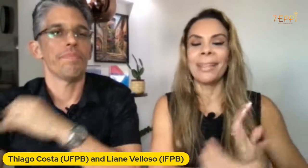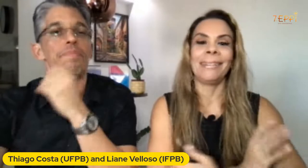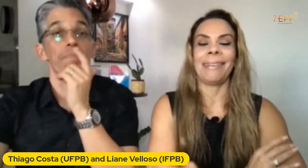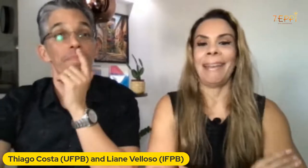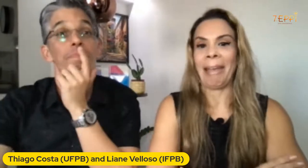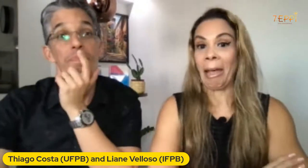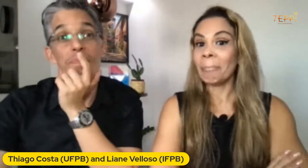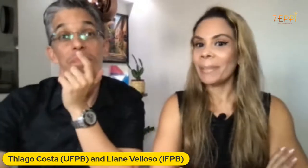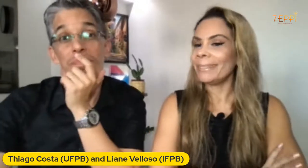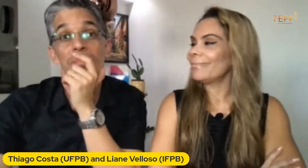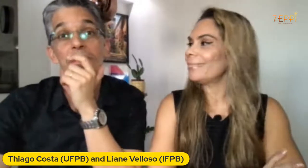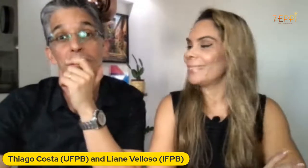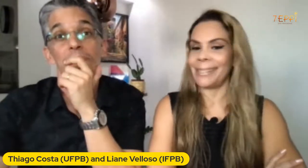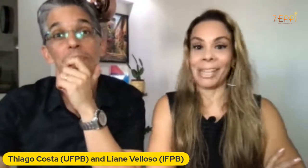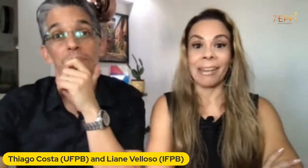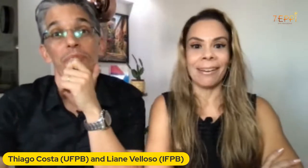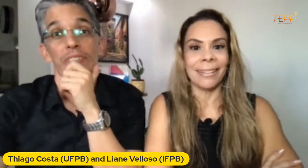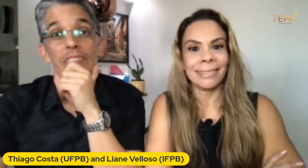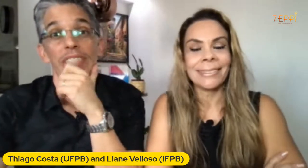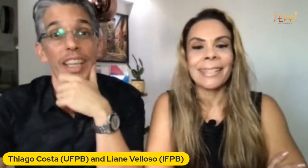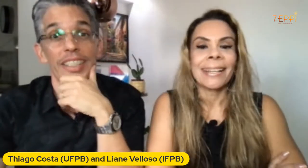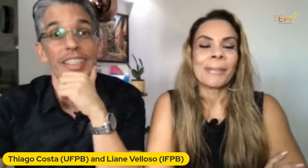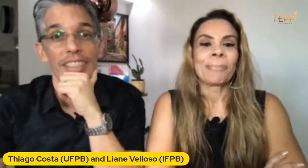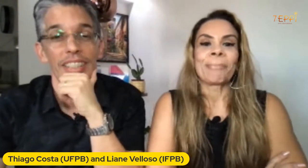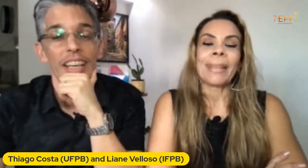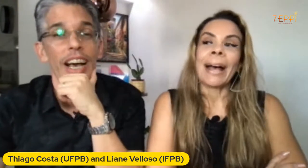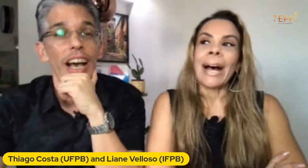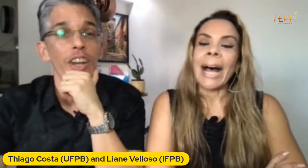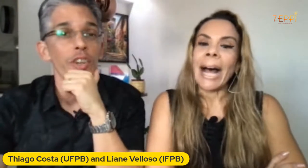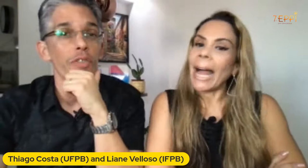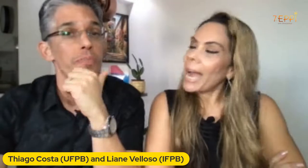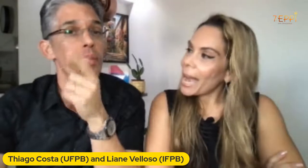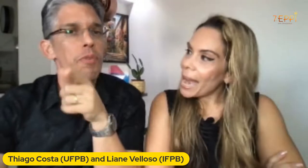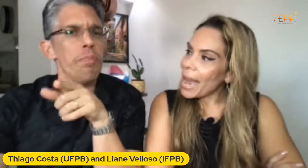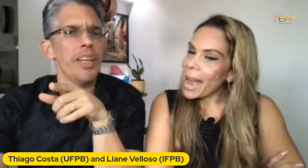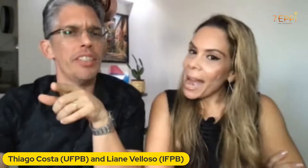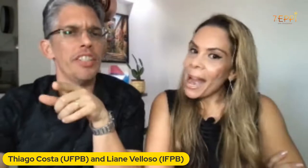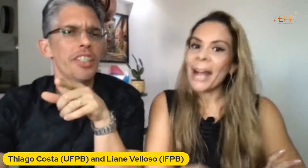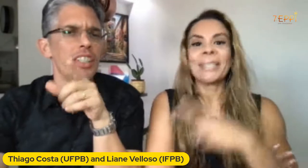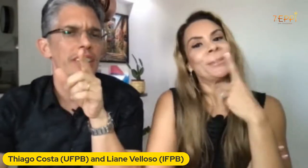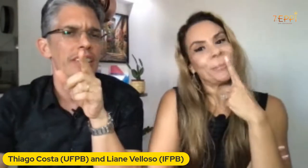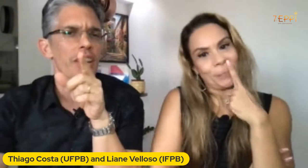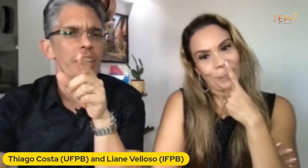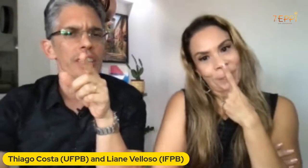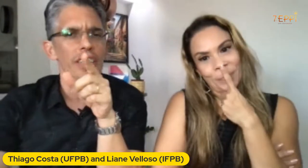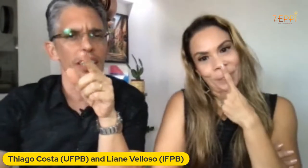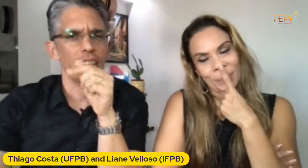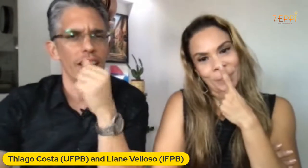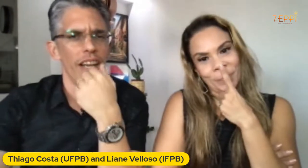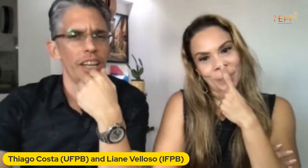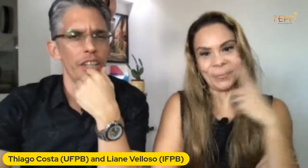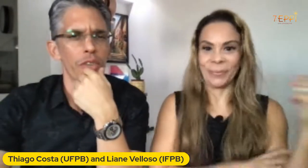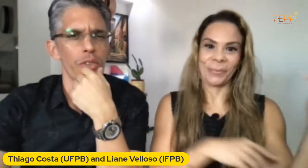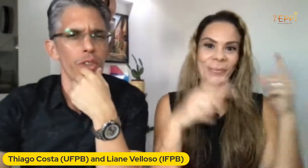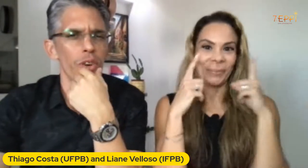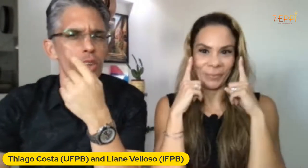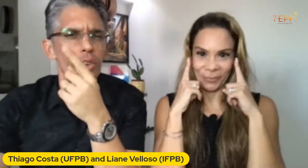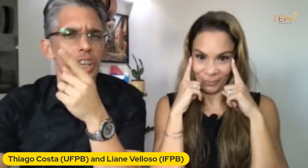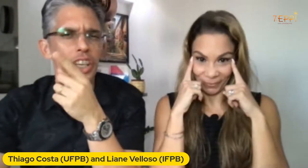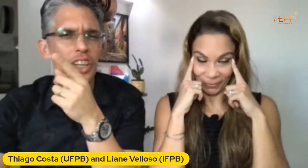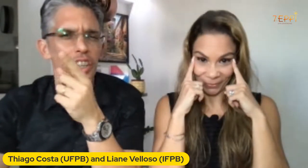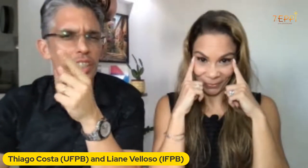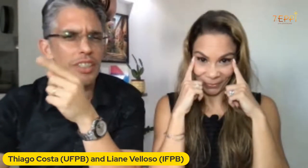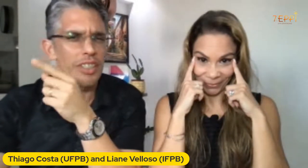new that happened this year. Yes. I don't know if people pay attention. There is a new